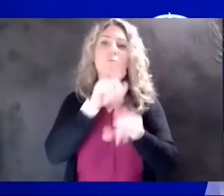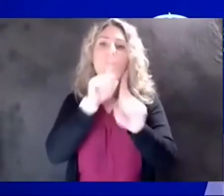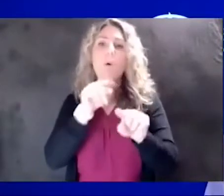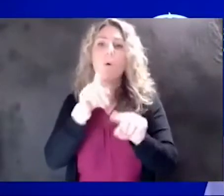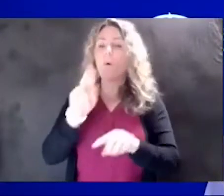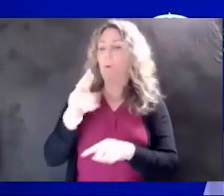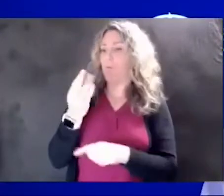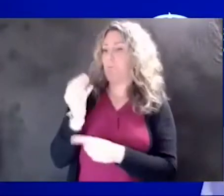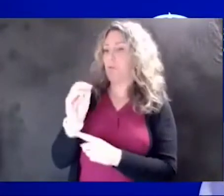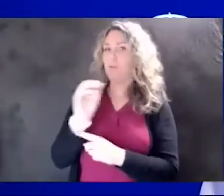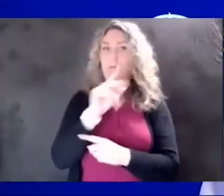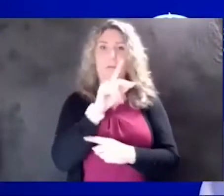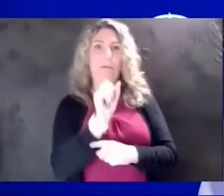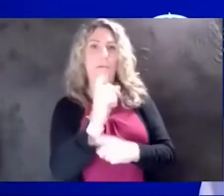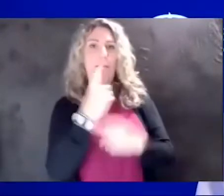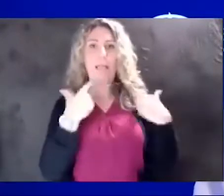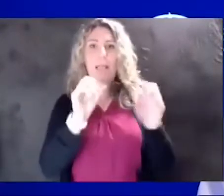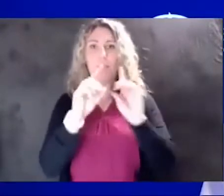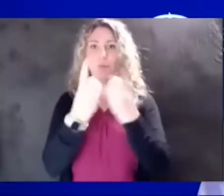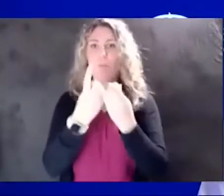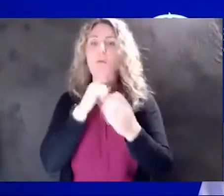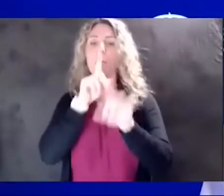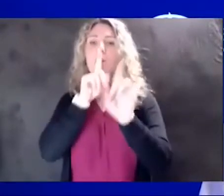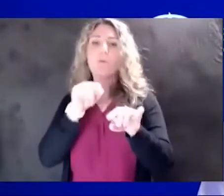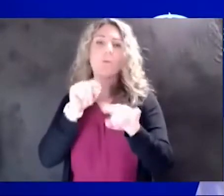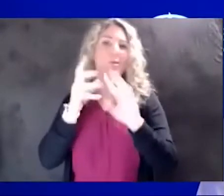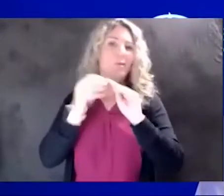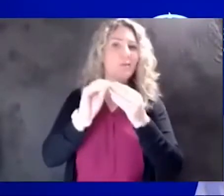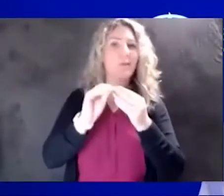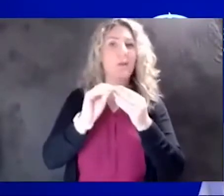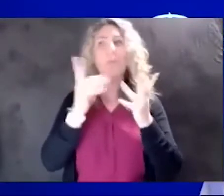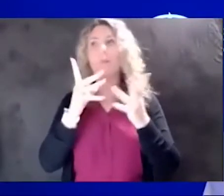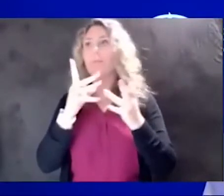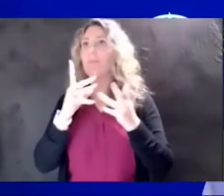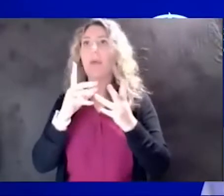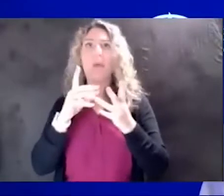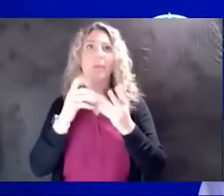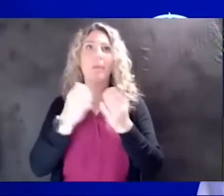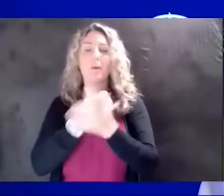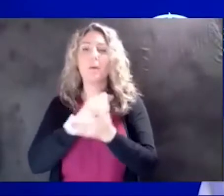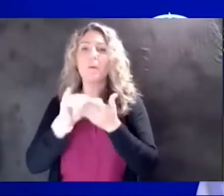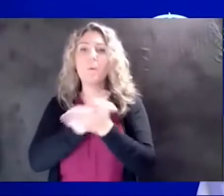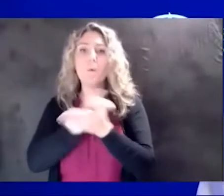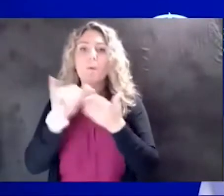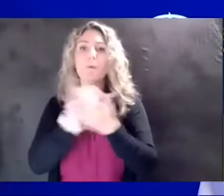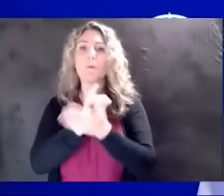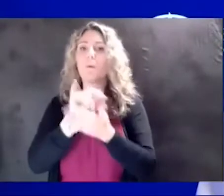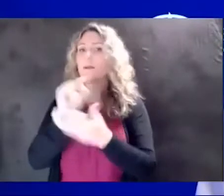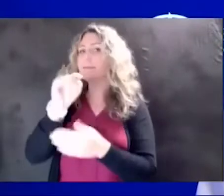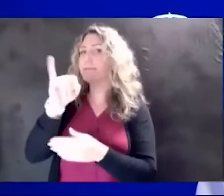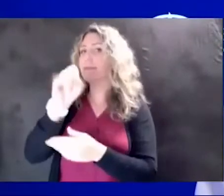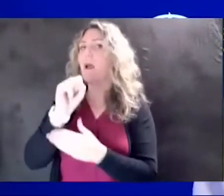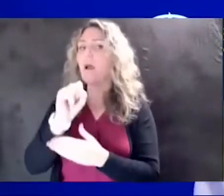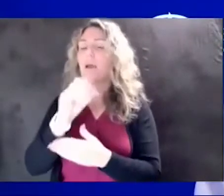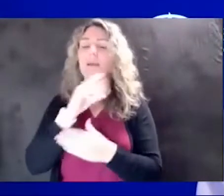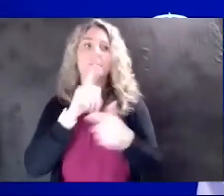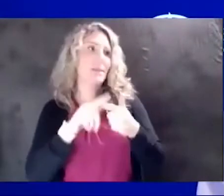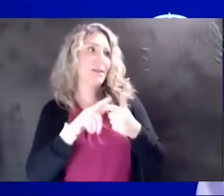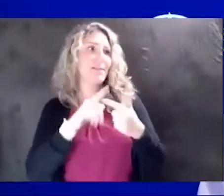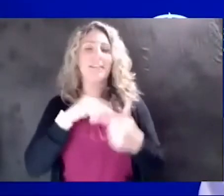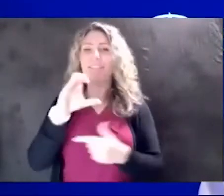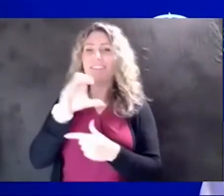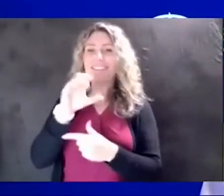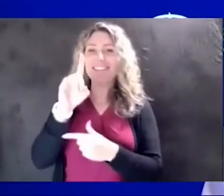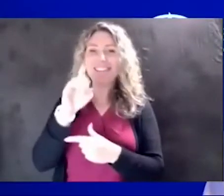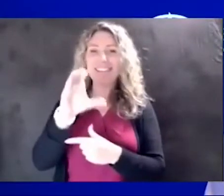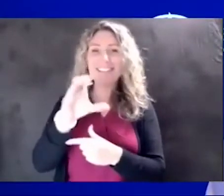Kansas Health Department reporting another, maybe the New York Times or Washington Post reporting another as well, and then the CDC. But again, just understand